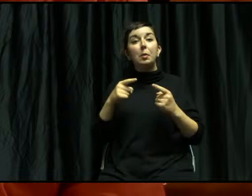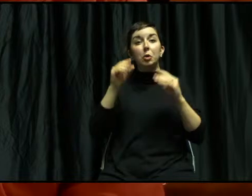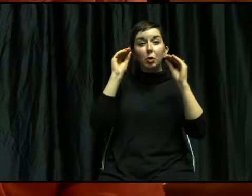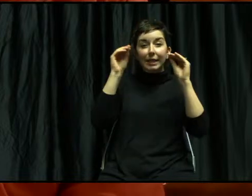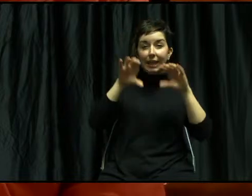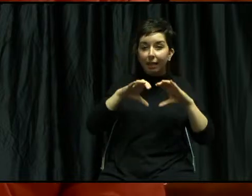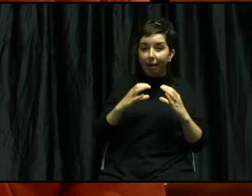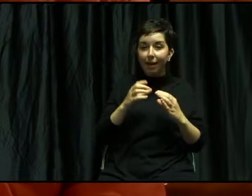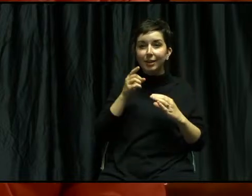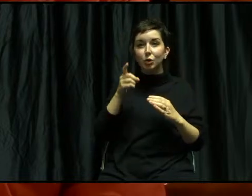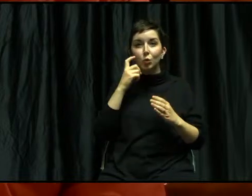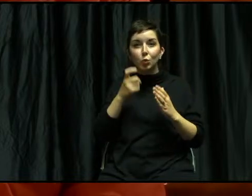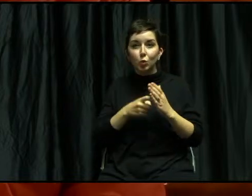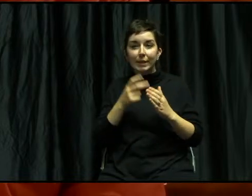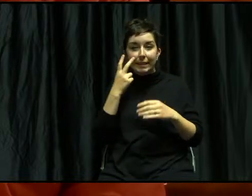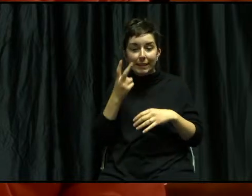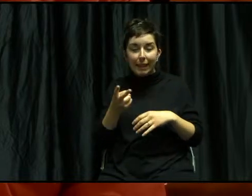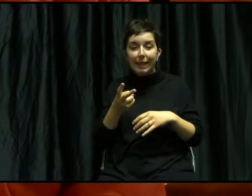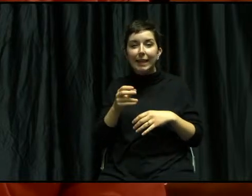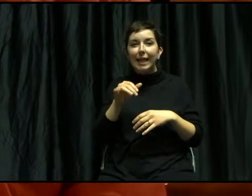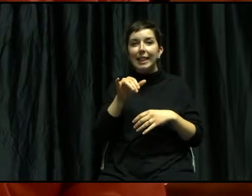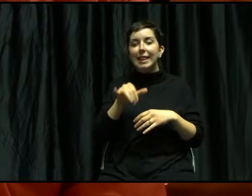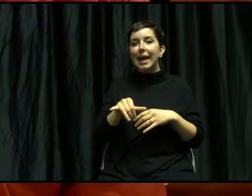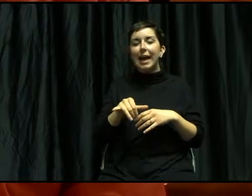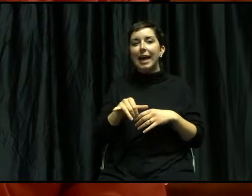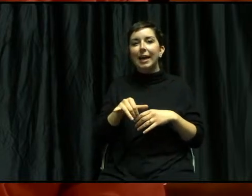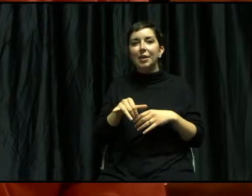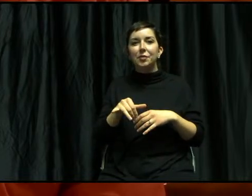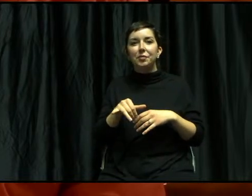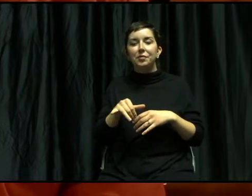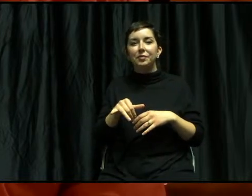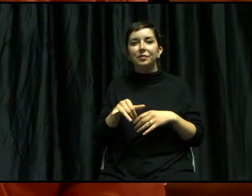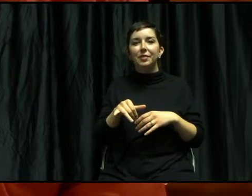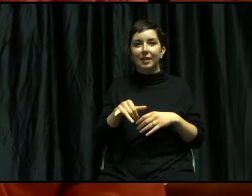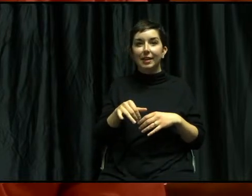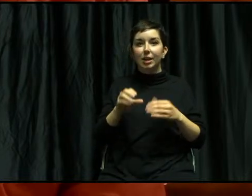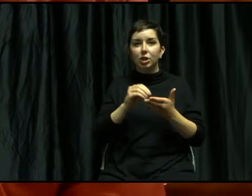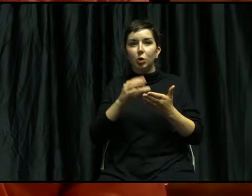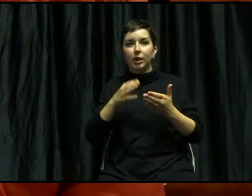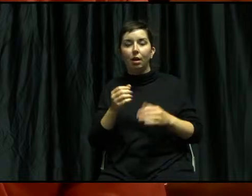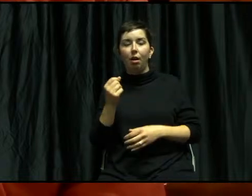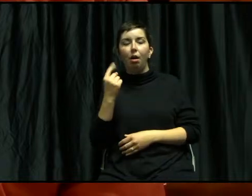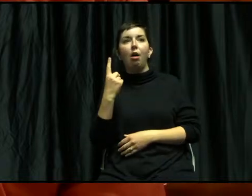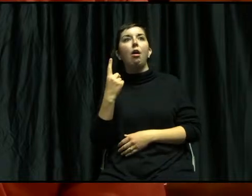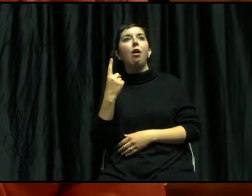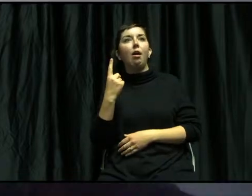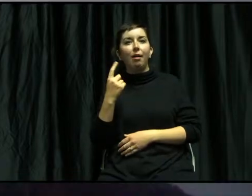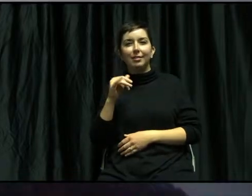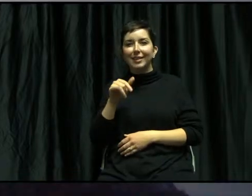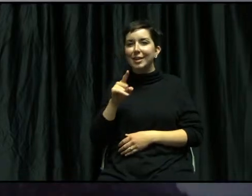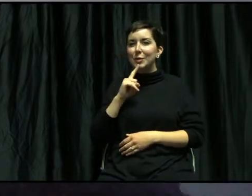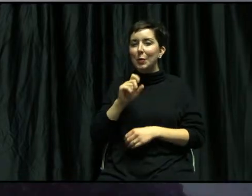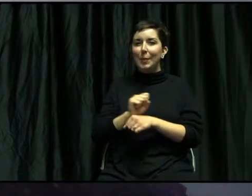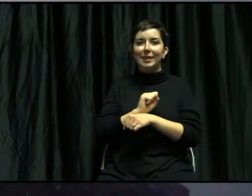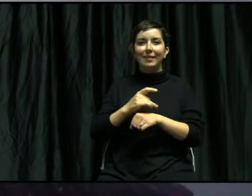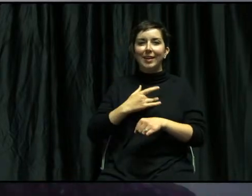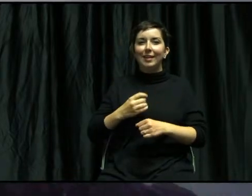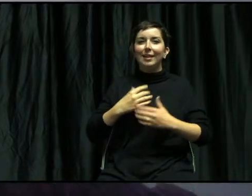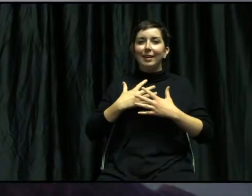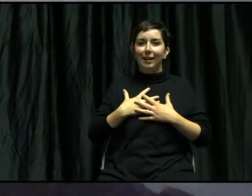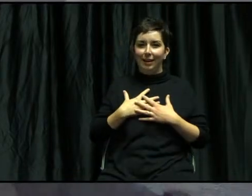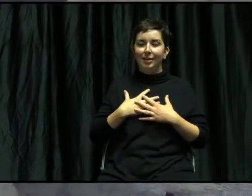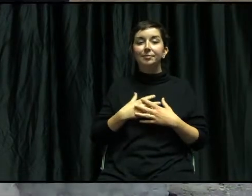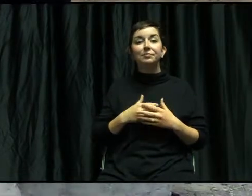you see the light pop on students' eyes, there's nothing more rewarding than that. An adventurer